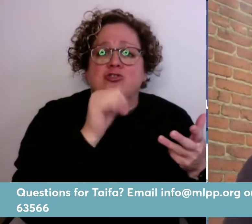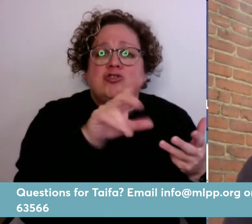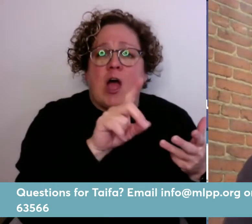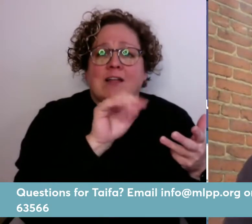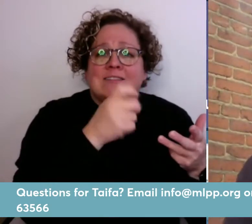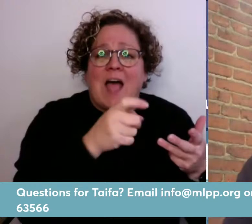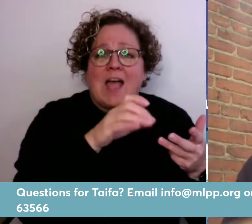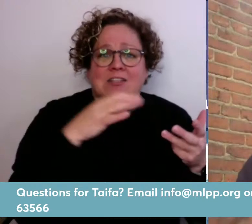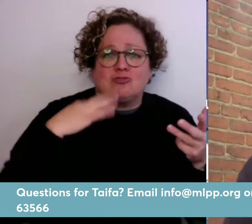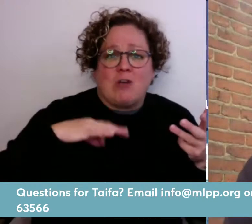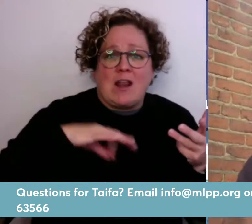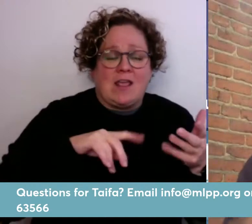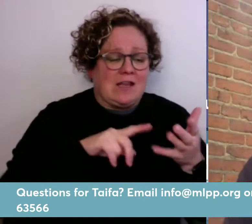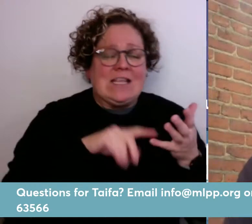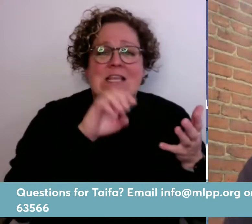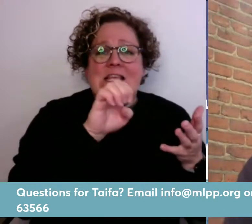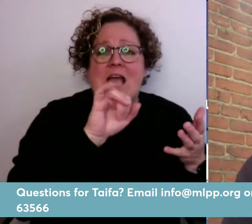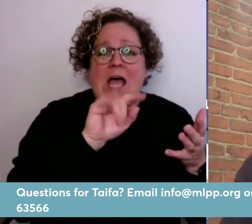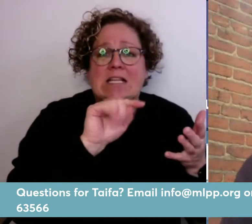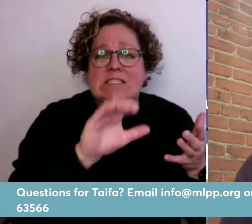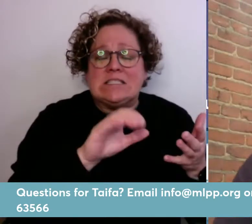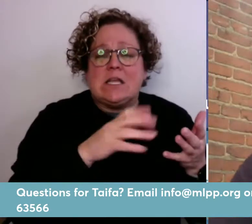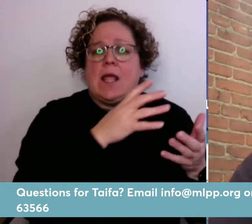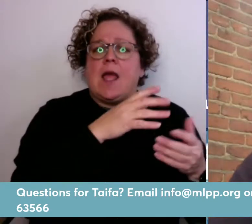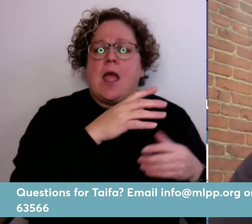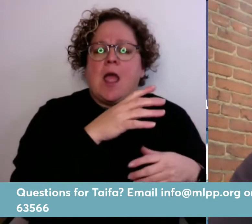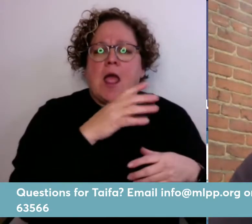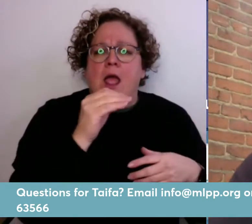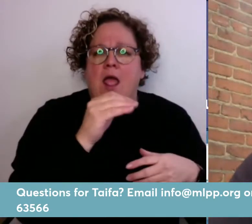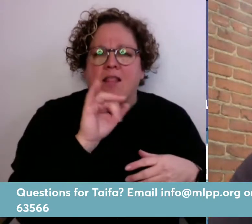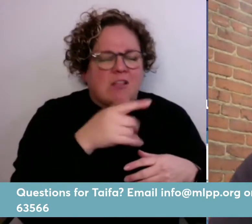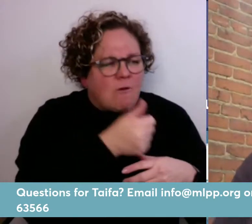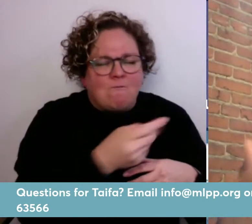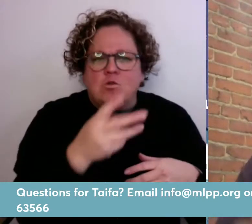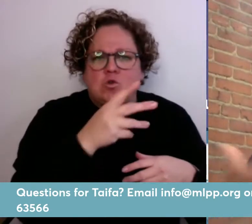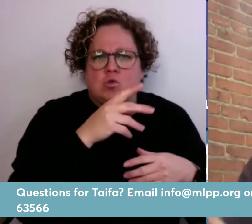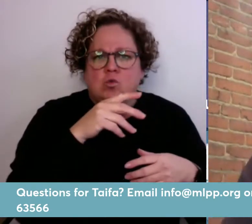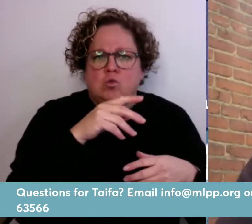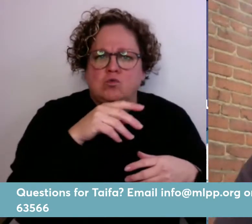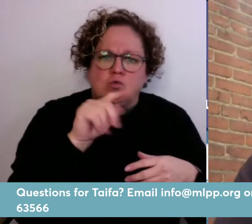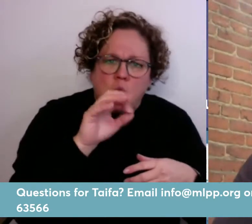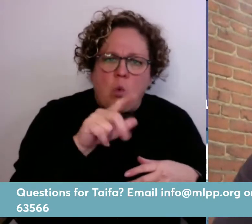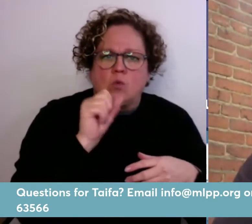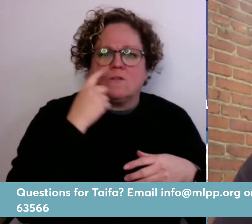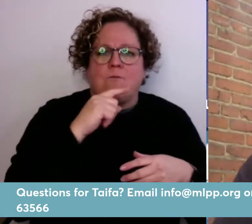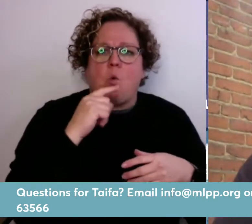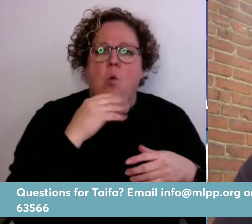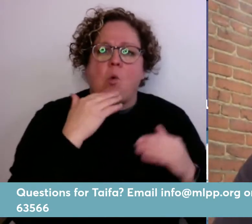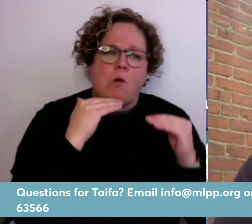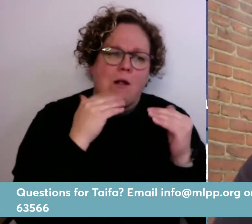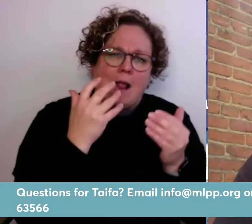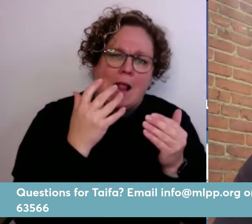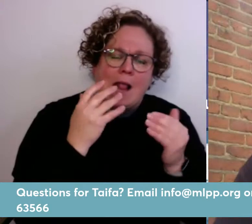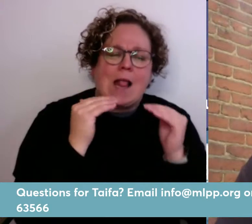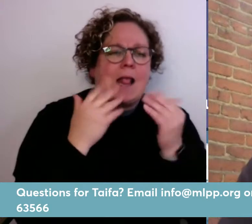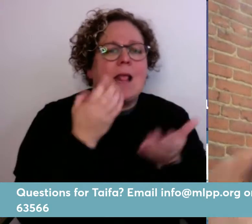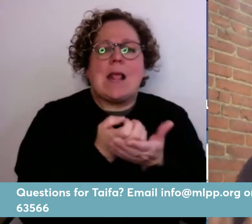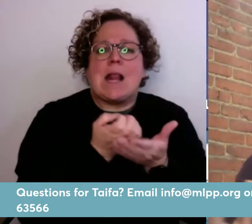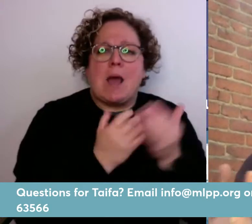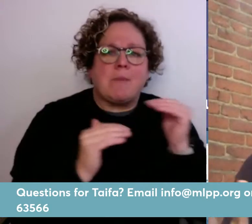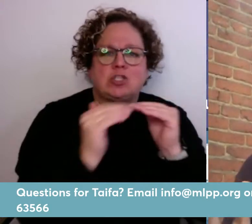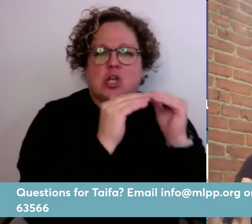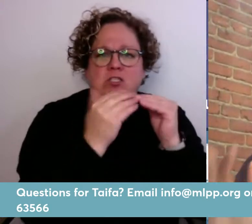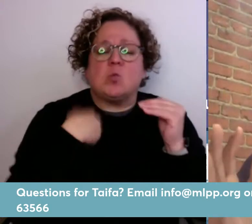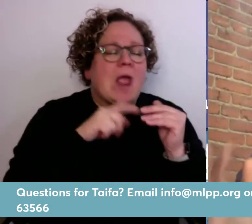two powerful and proven tools for economic justice. We've got to continue to fight for those. And